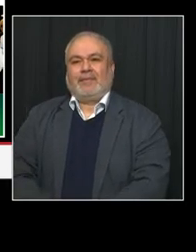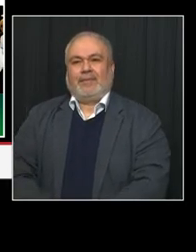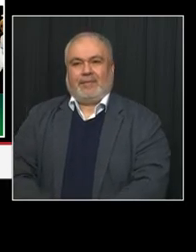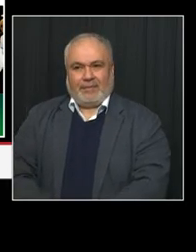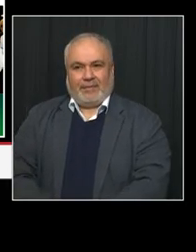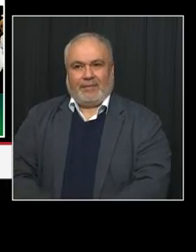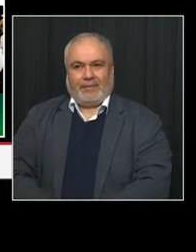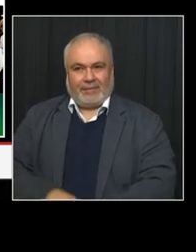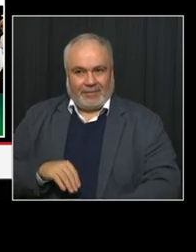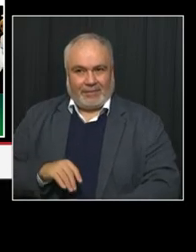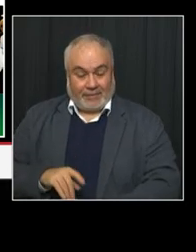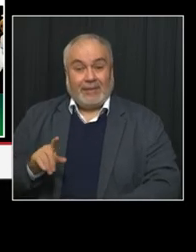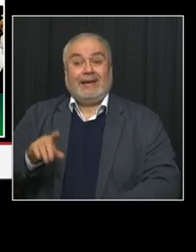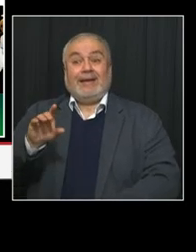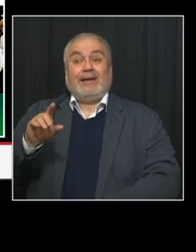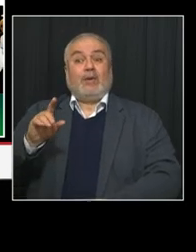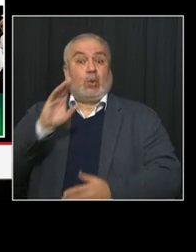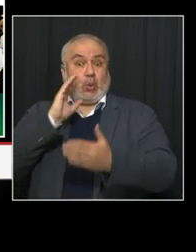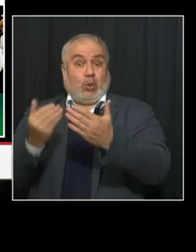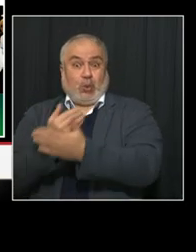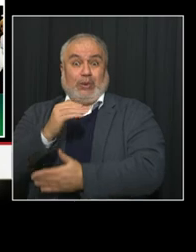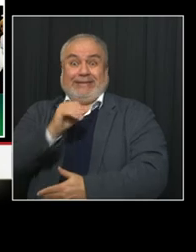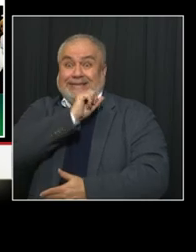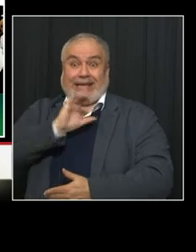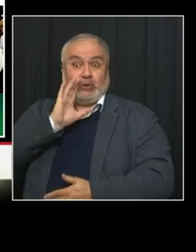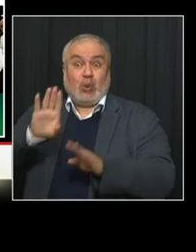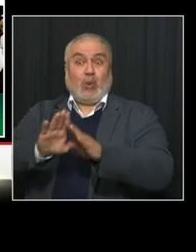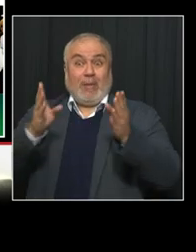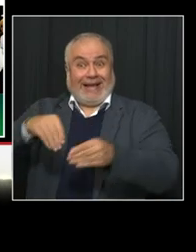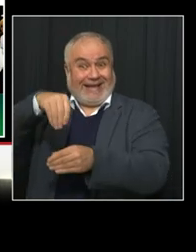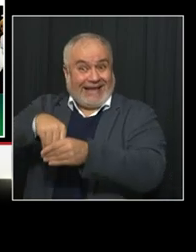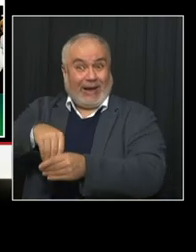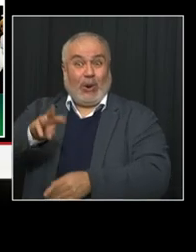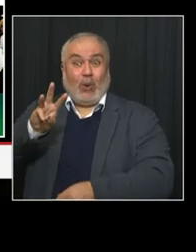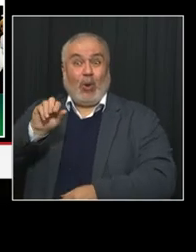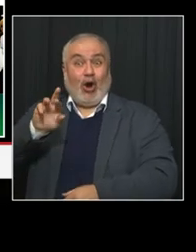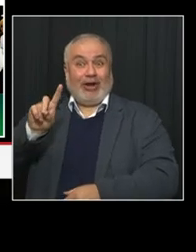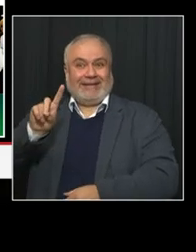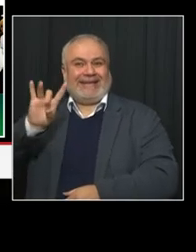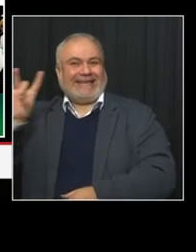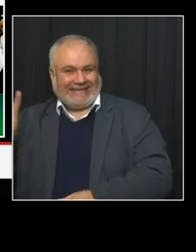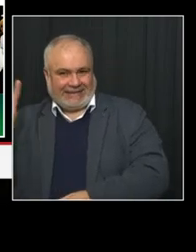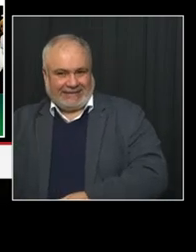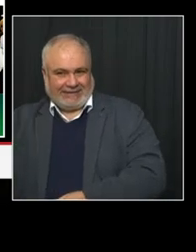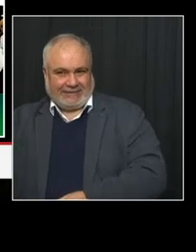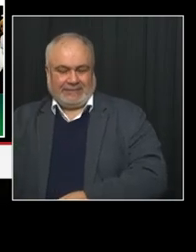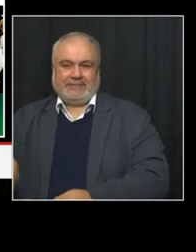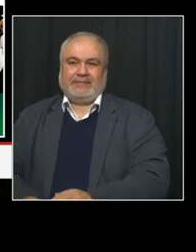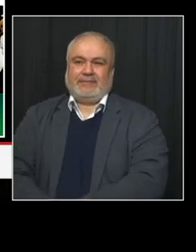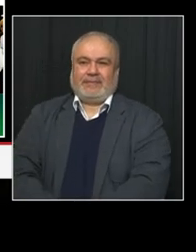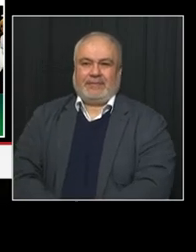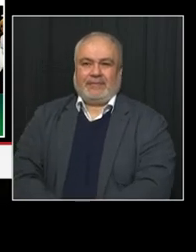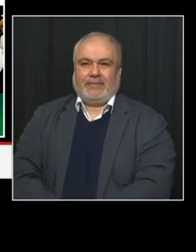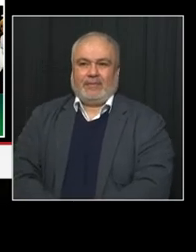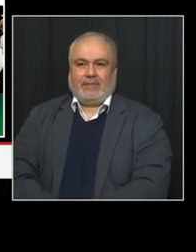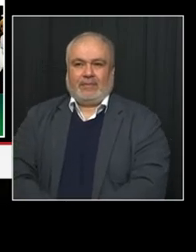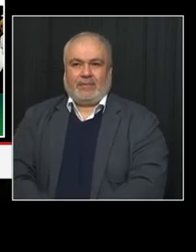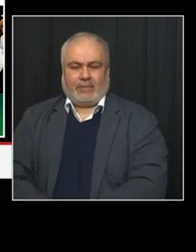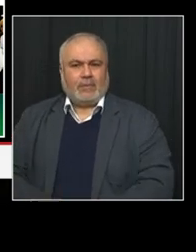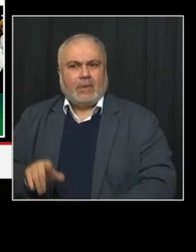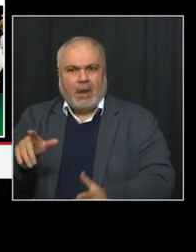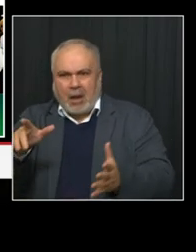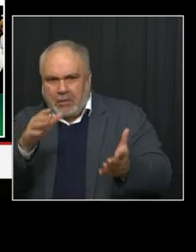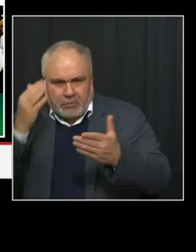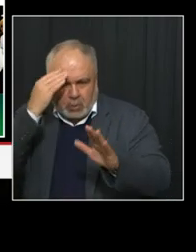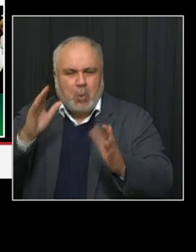on feasibility studies to see if where we can create new senior wellness centers in Wards 2 and 3.